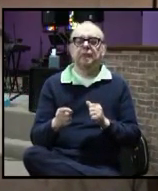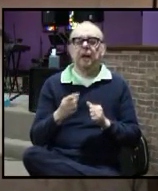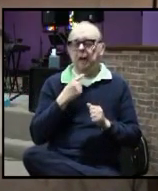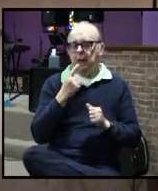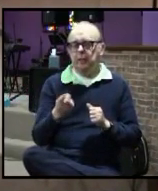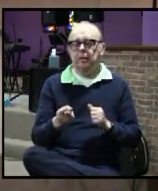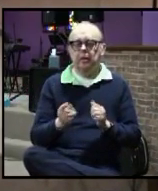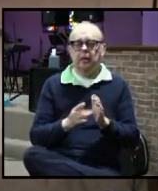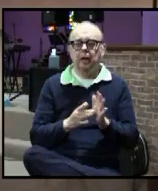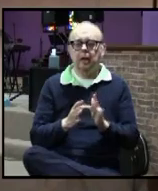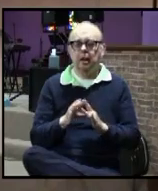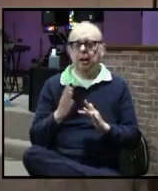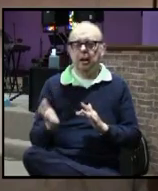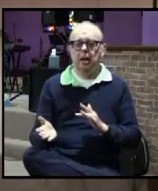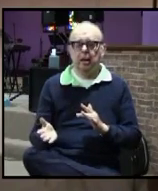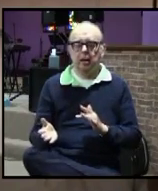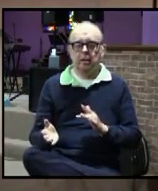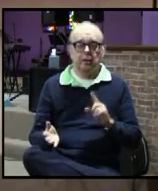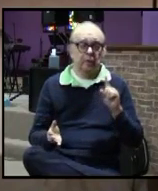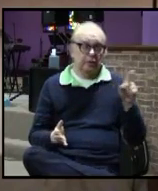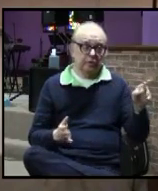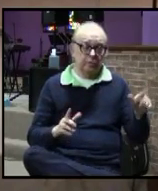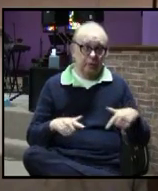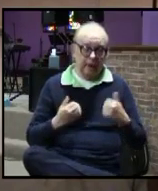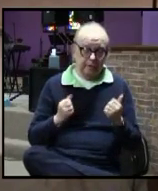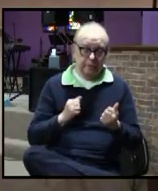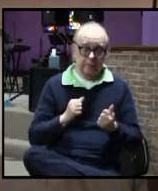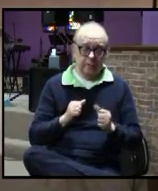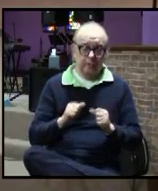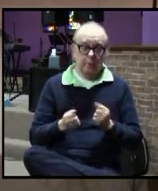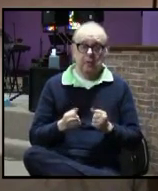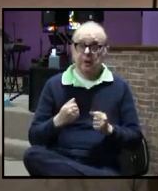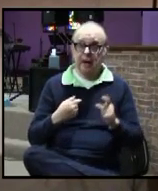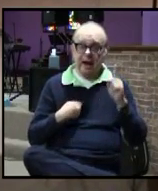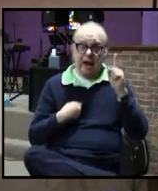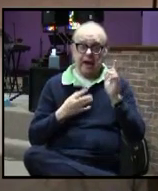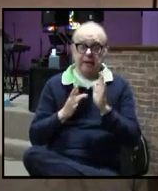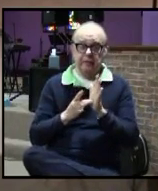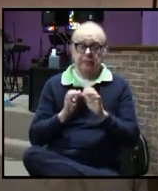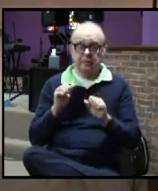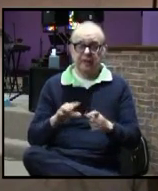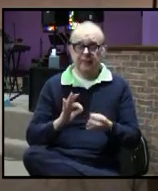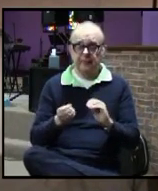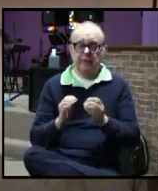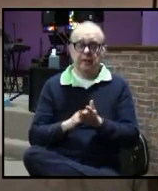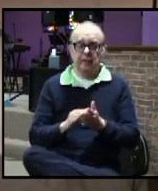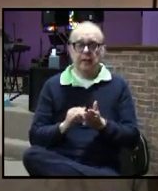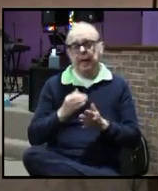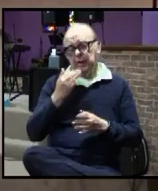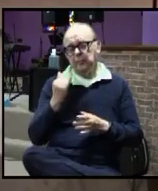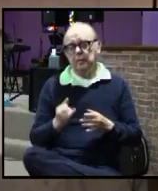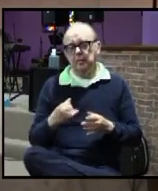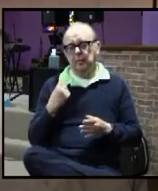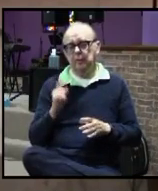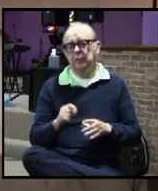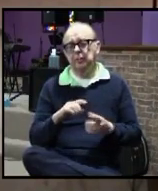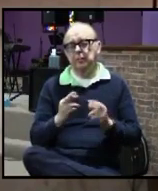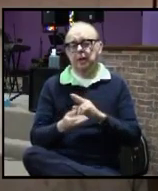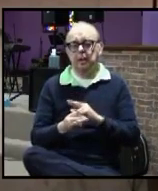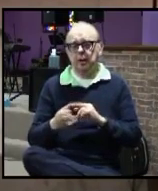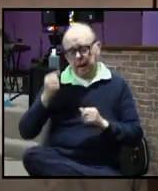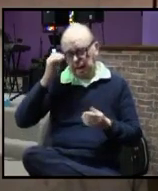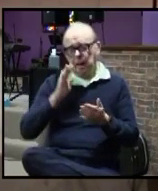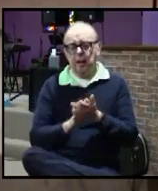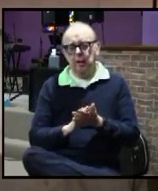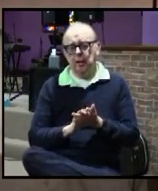can I just tell you, there's a Jesus here today who says, listen, your life's broken and I can fix it. That's why we need to